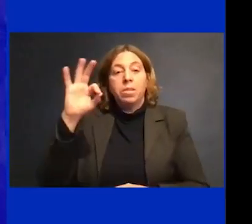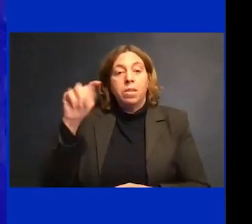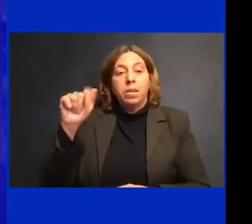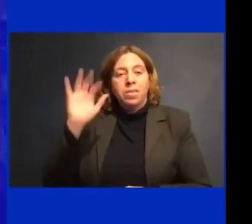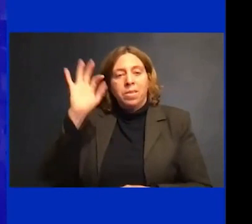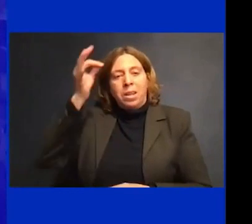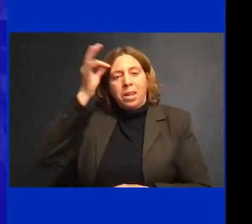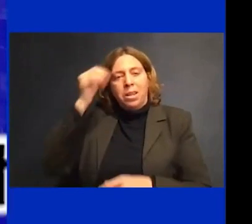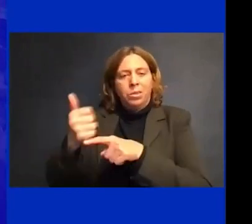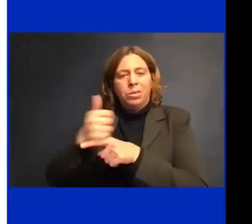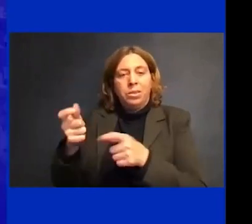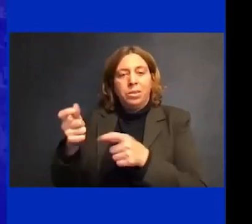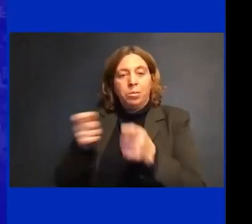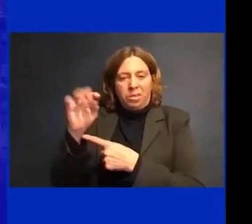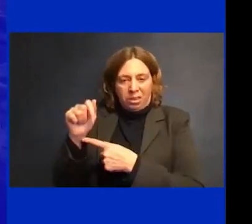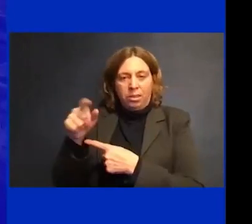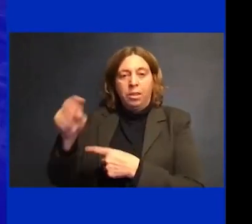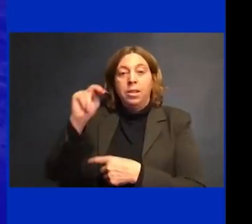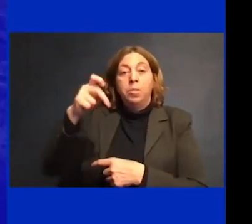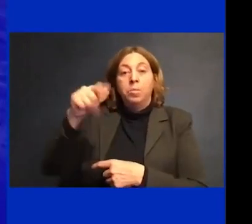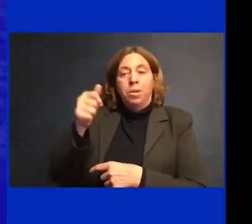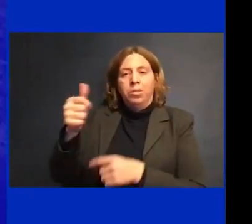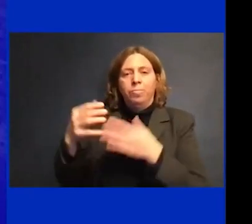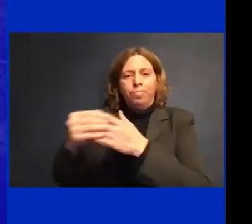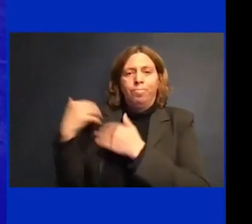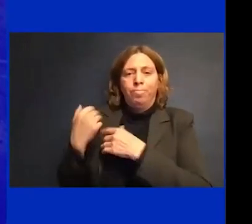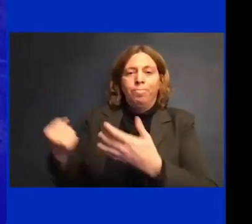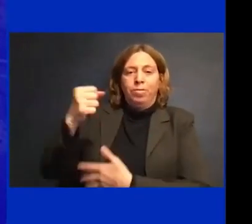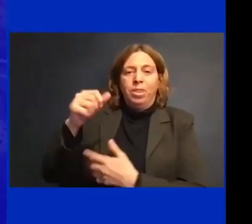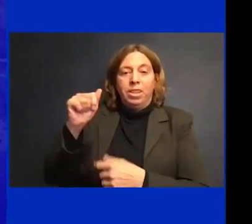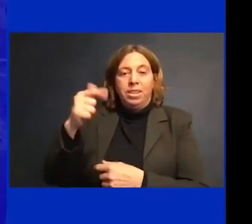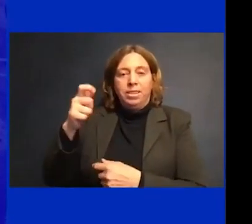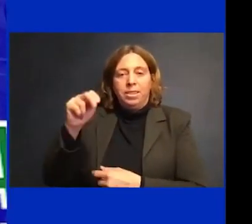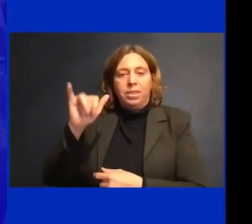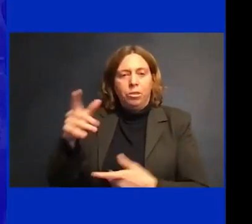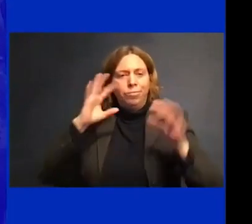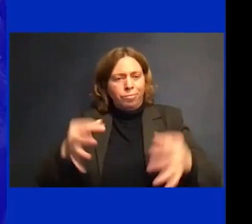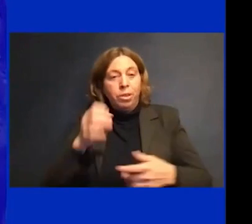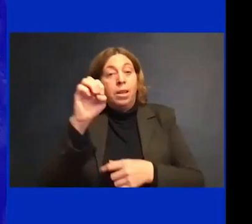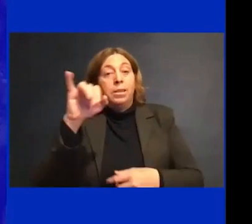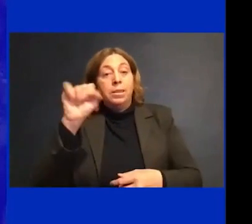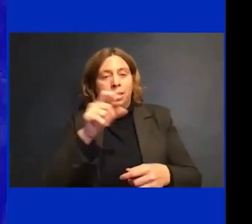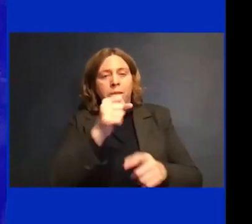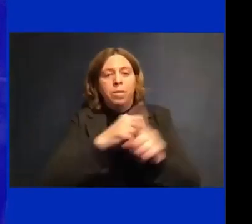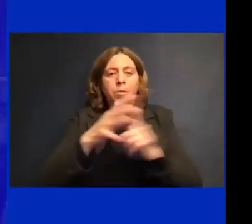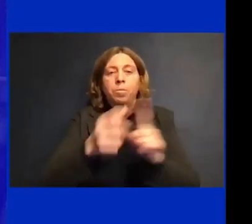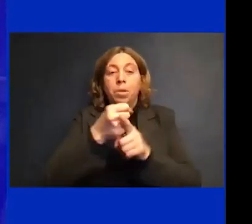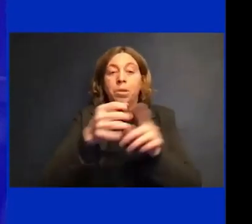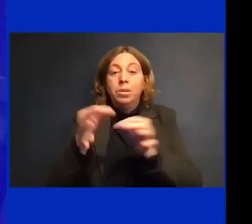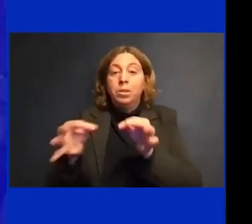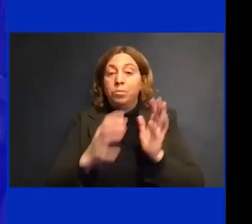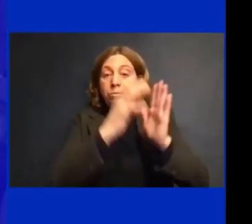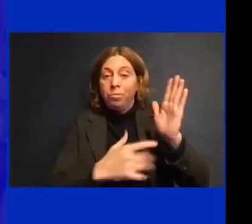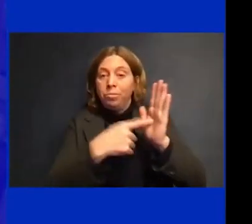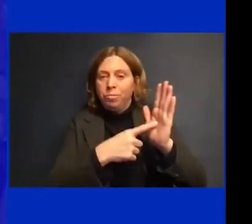Transit Administration, or FTA, the NEPA lead agency, has determined that an Environmental Impact Statement,